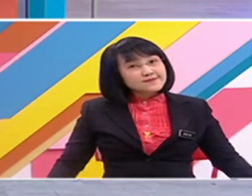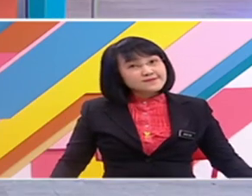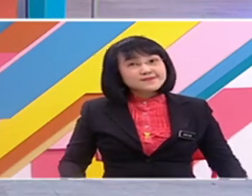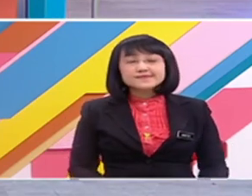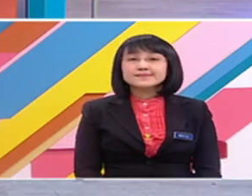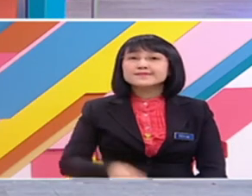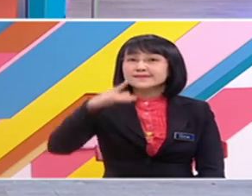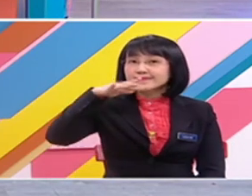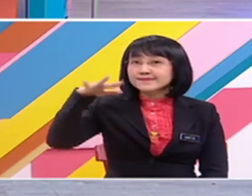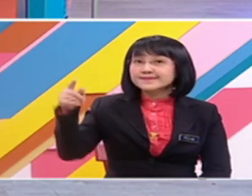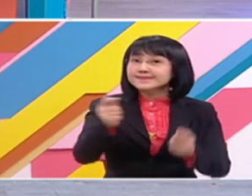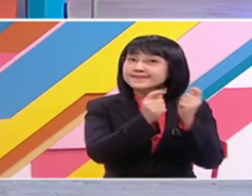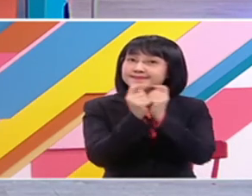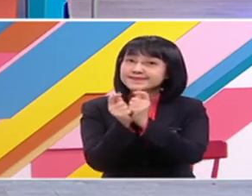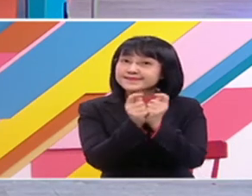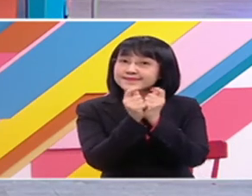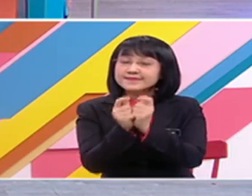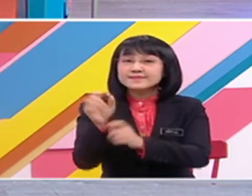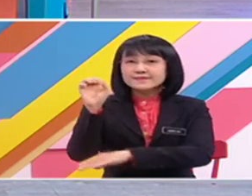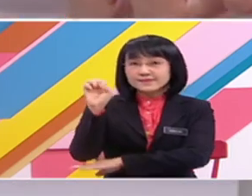Okay, let's spell it together, kids.